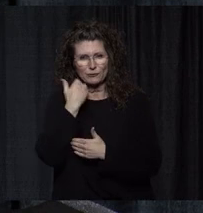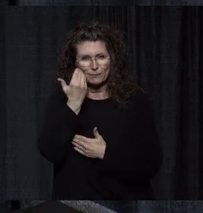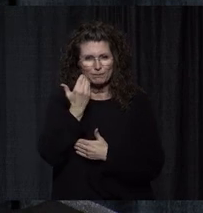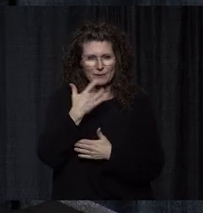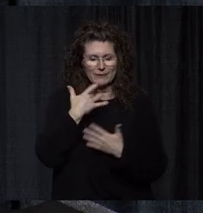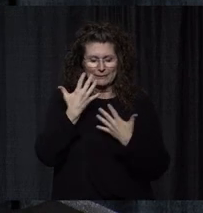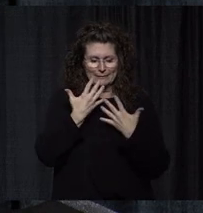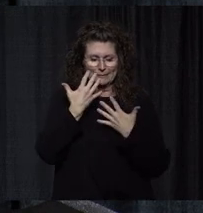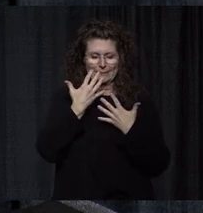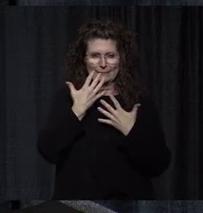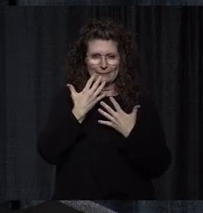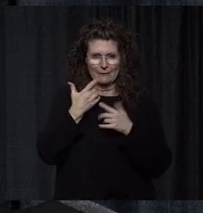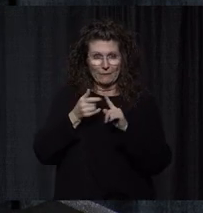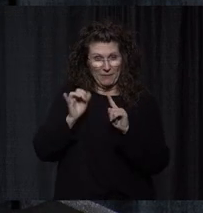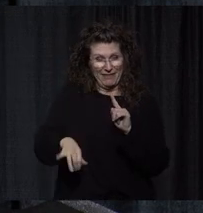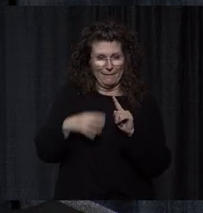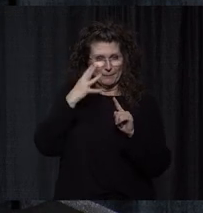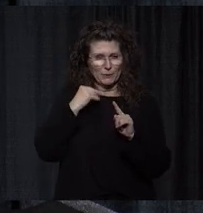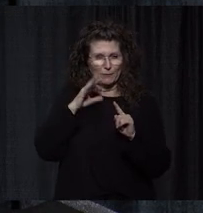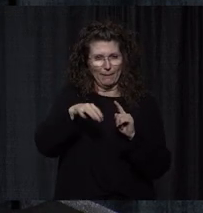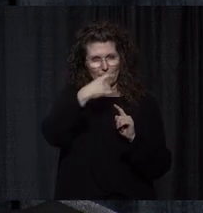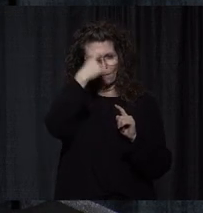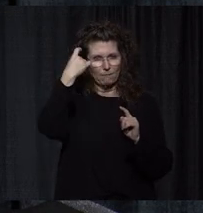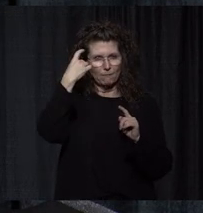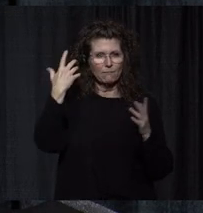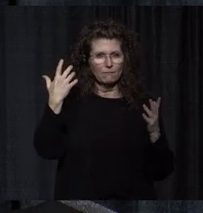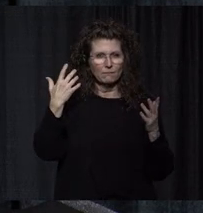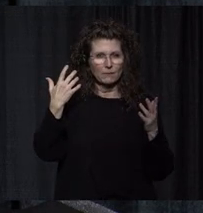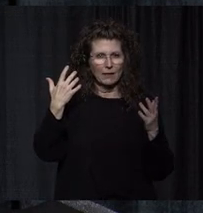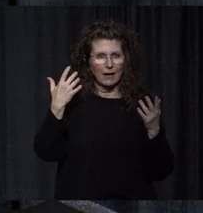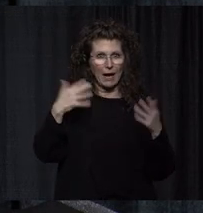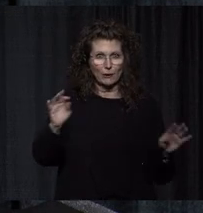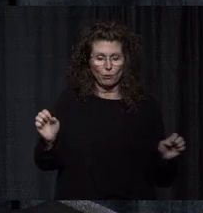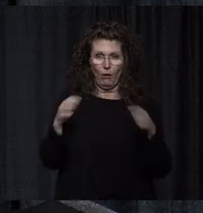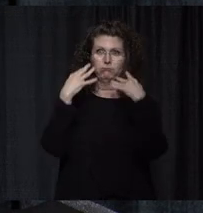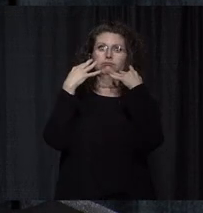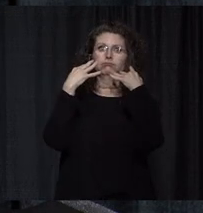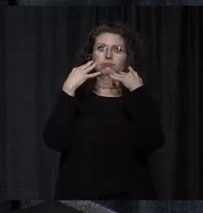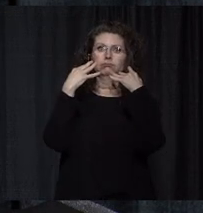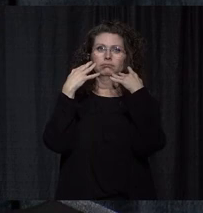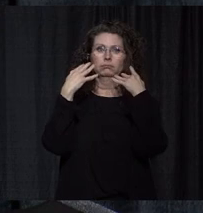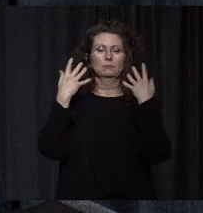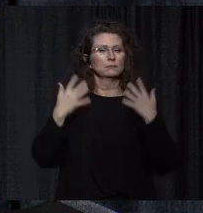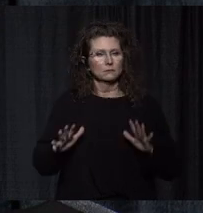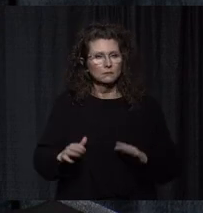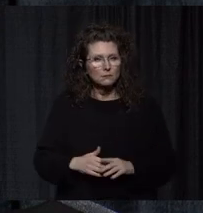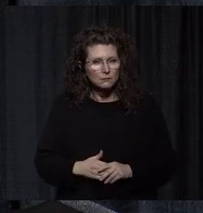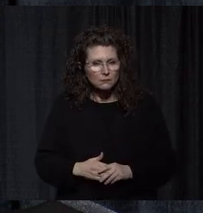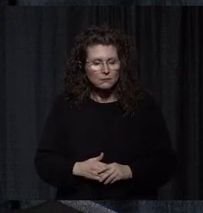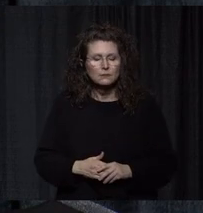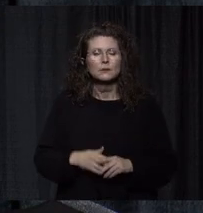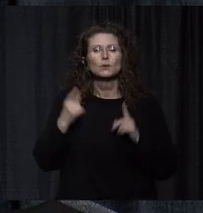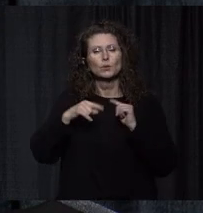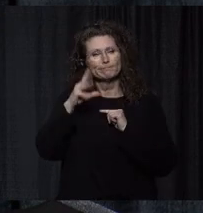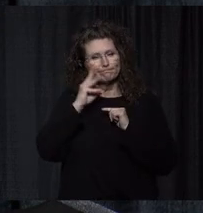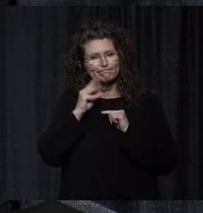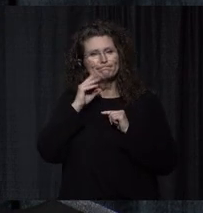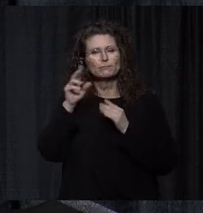that experience and not necessarily wanting to be seen. When you face